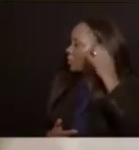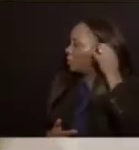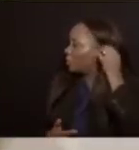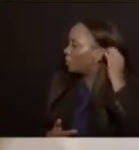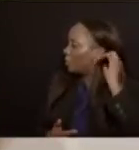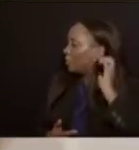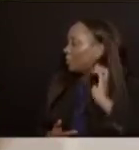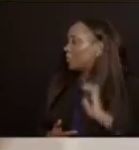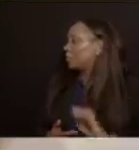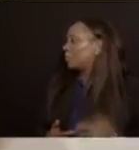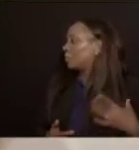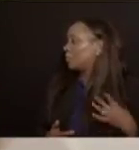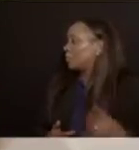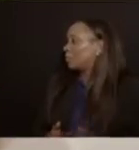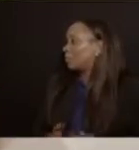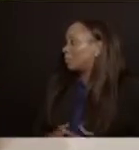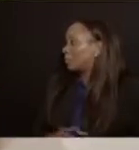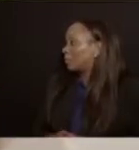Yes, the